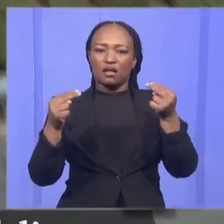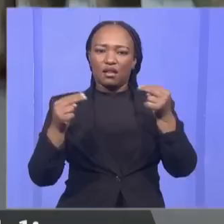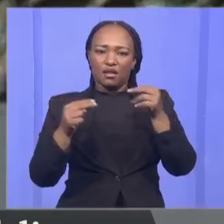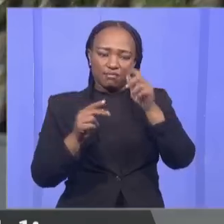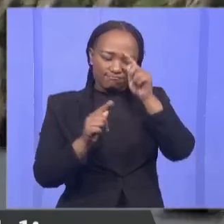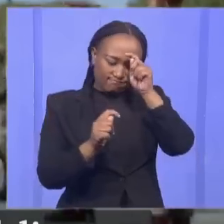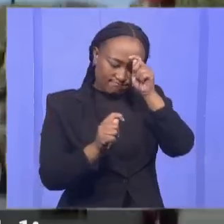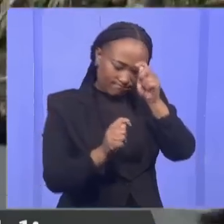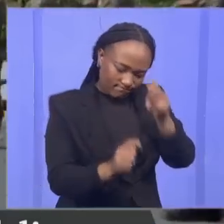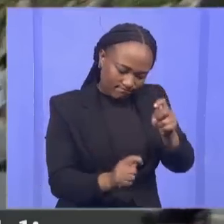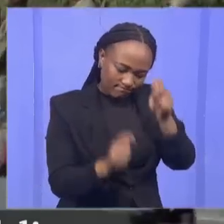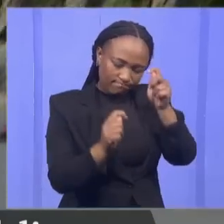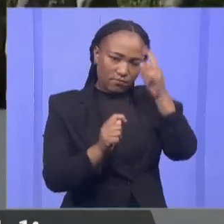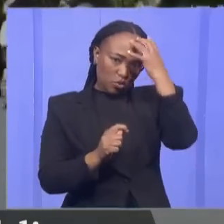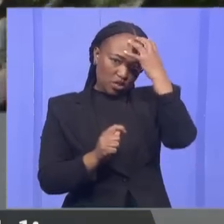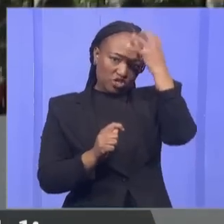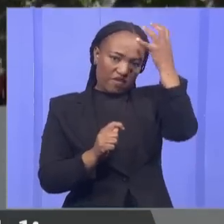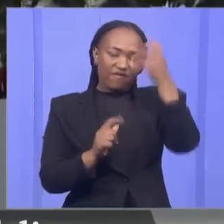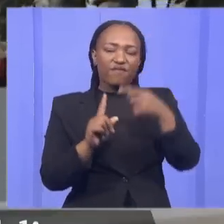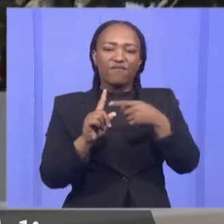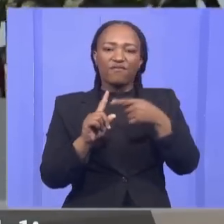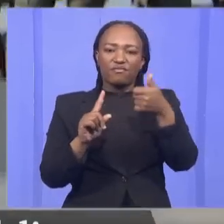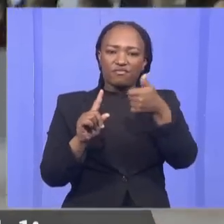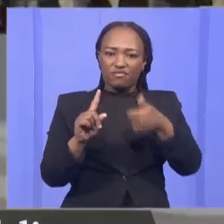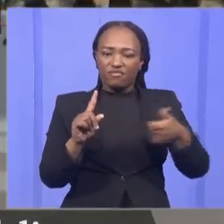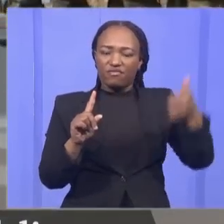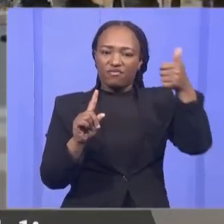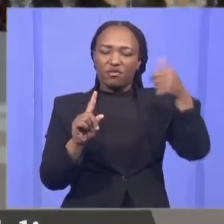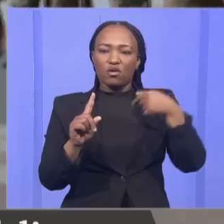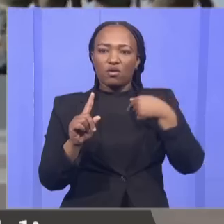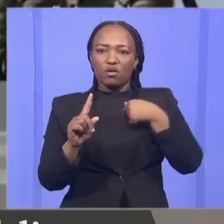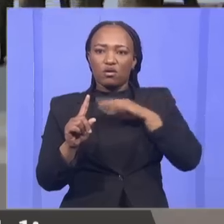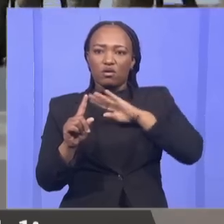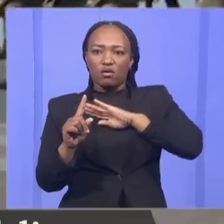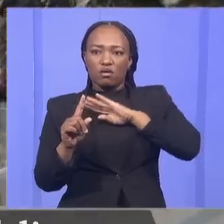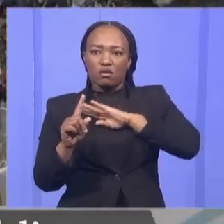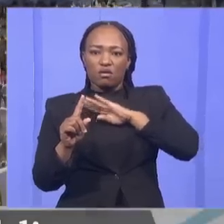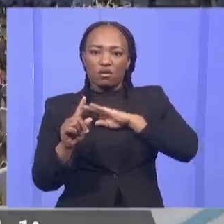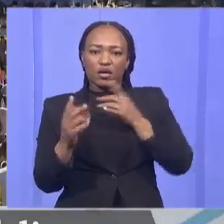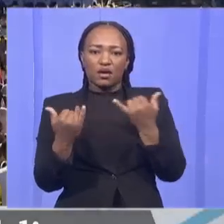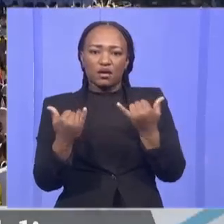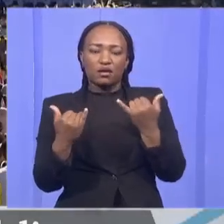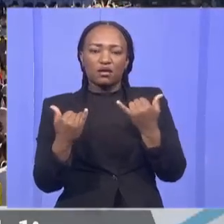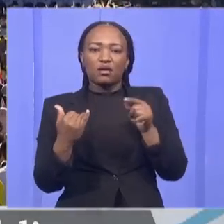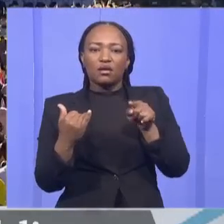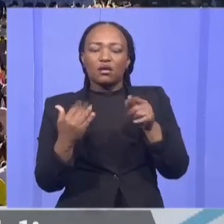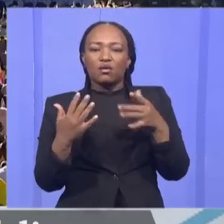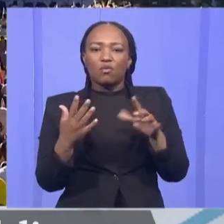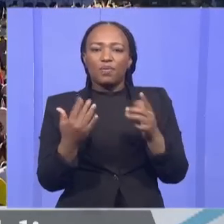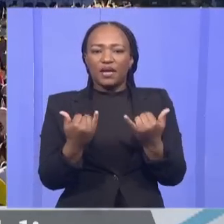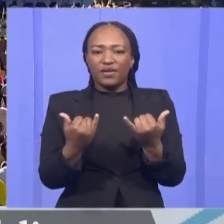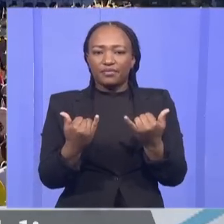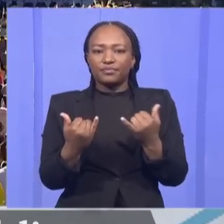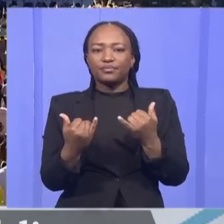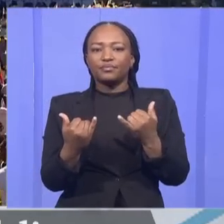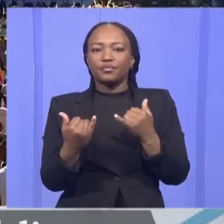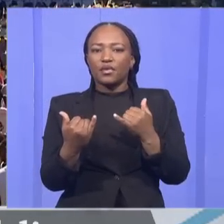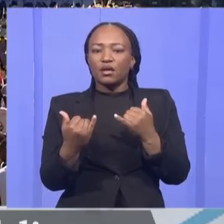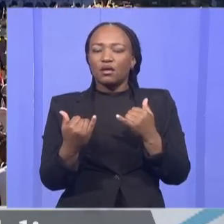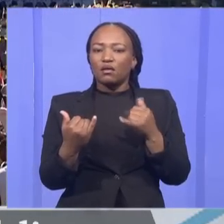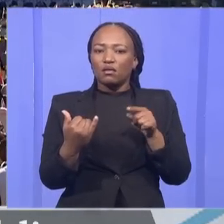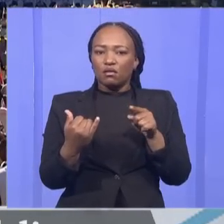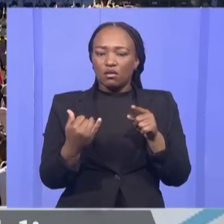the commander-in-chief. For us as the National Defence Force, we pledge our allegiance to the flag, to the head of state,